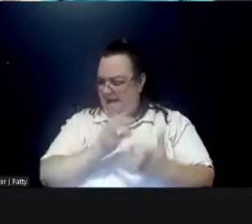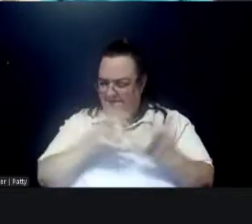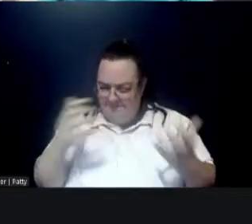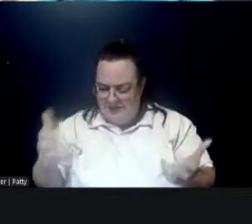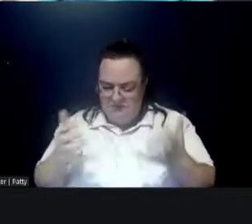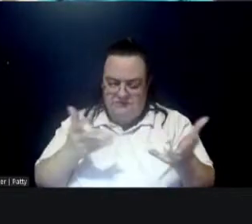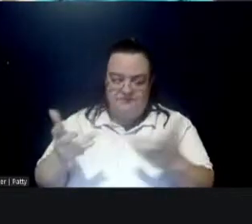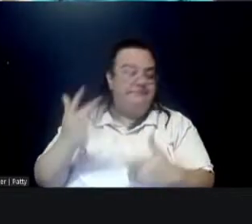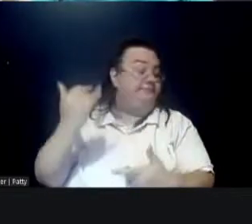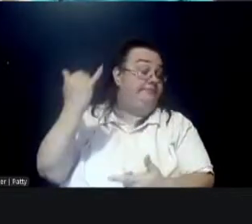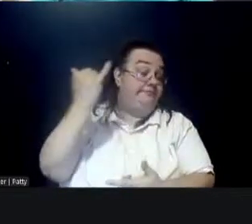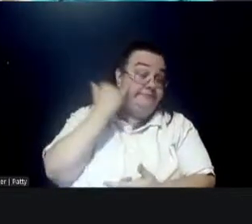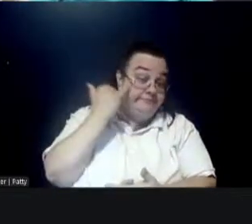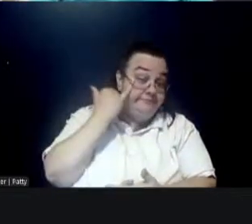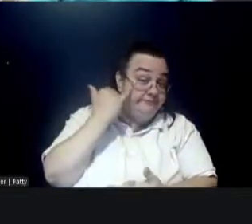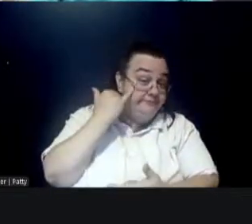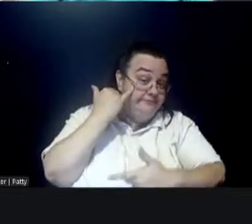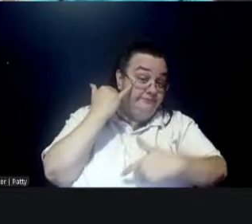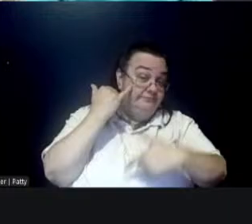in case of